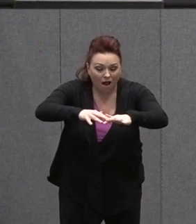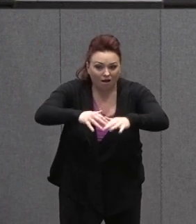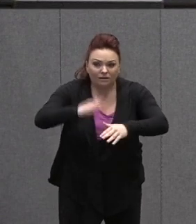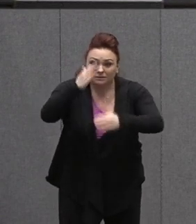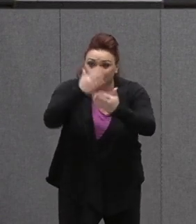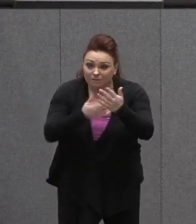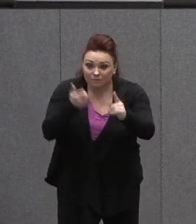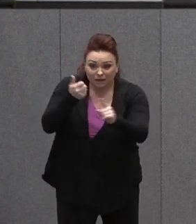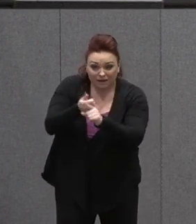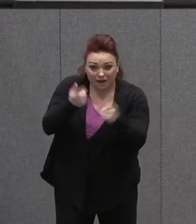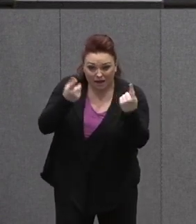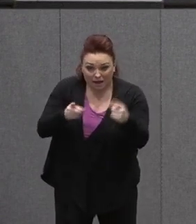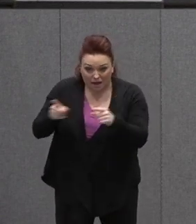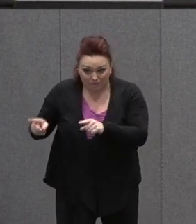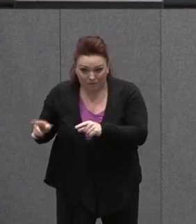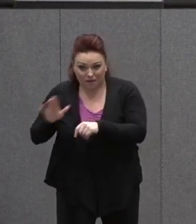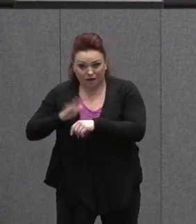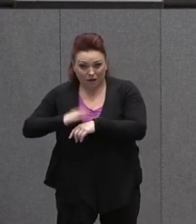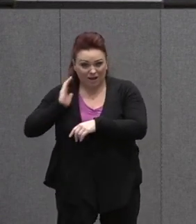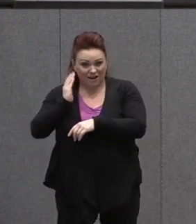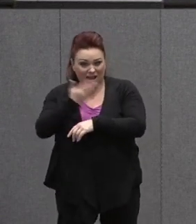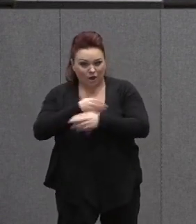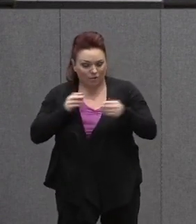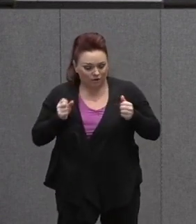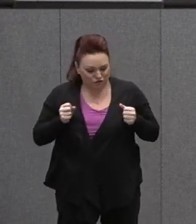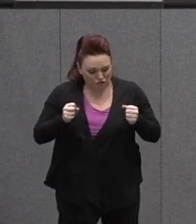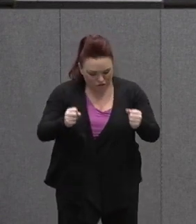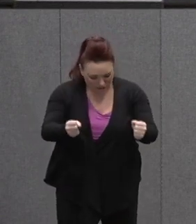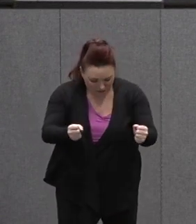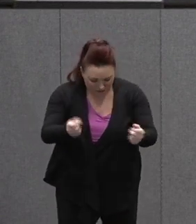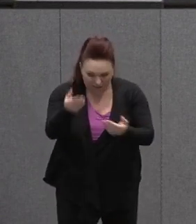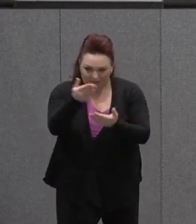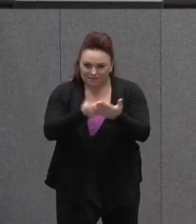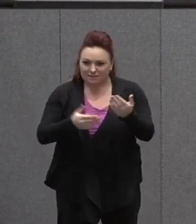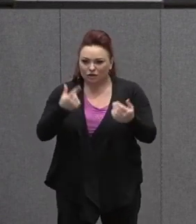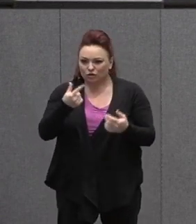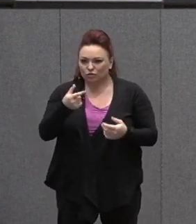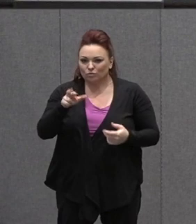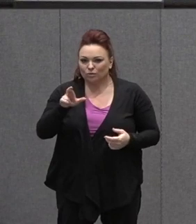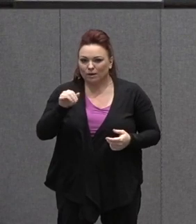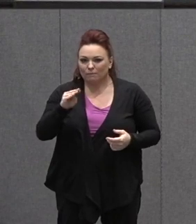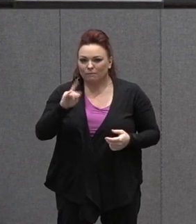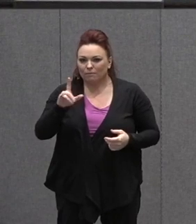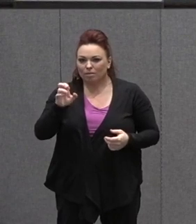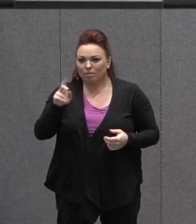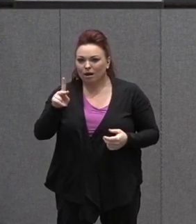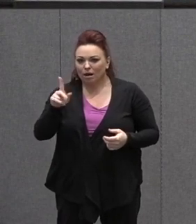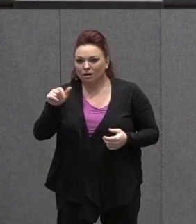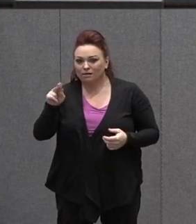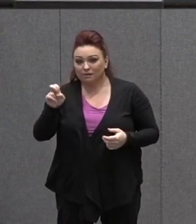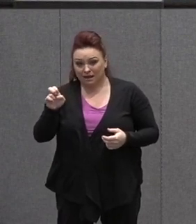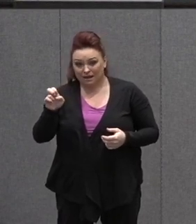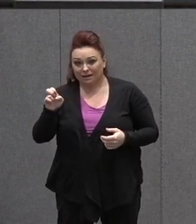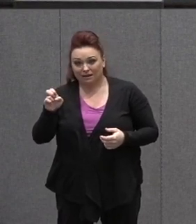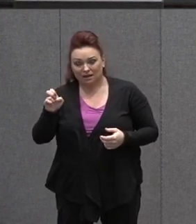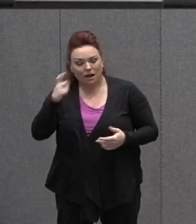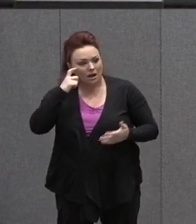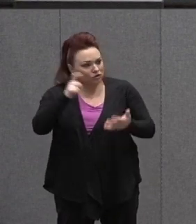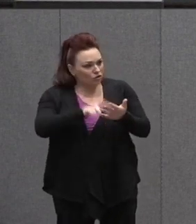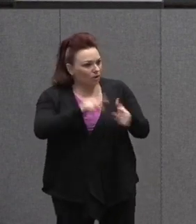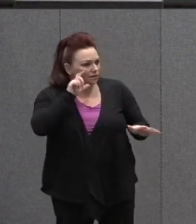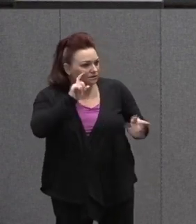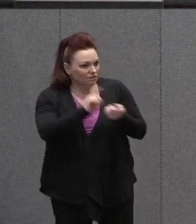Something was happening on Grimlock Lane. Something good. Now in this picture, I notice a change